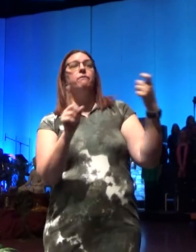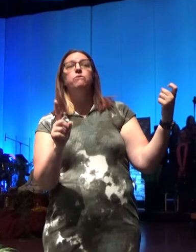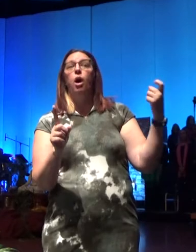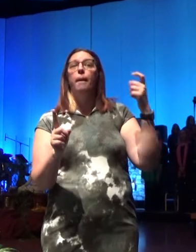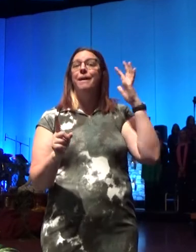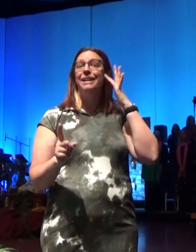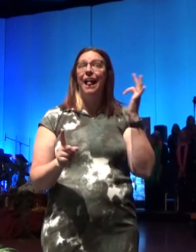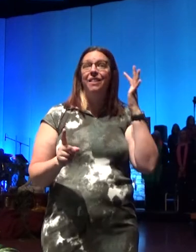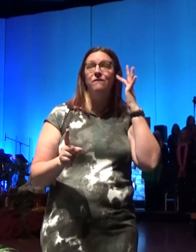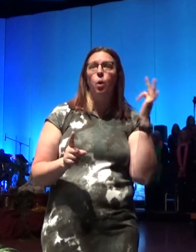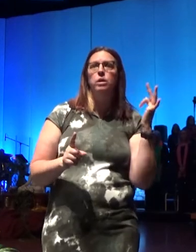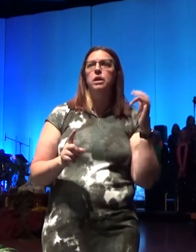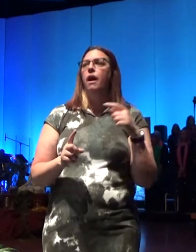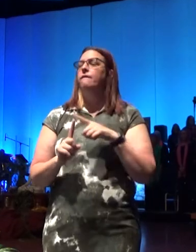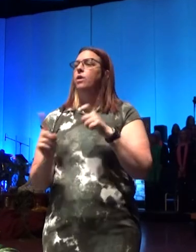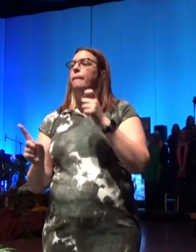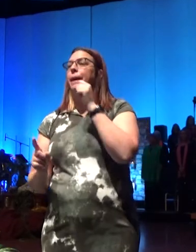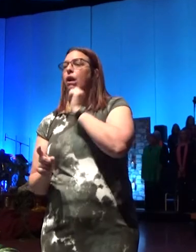Gold Canyon, Arizona,